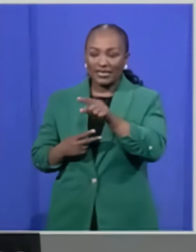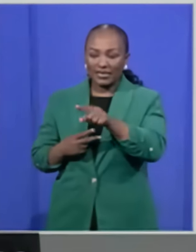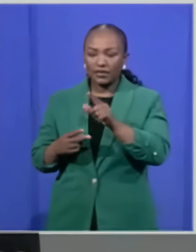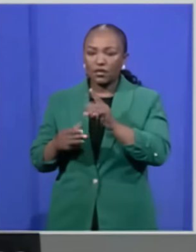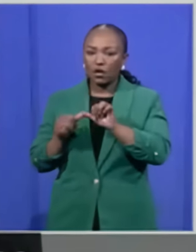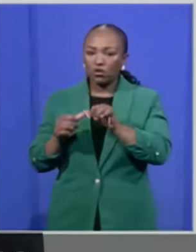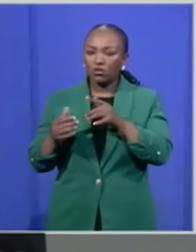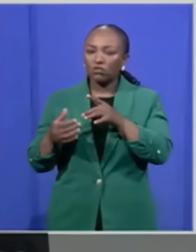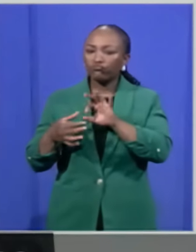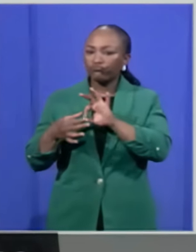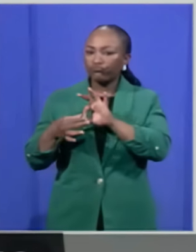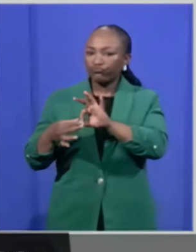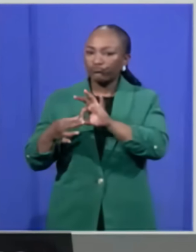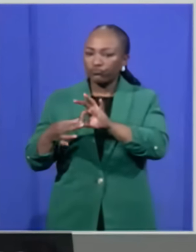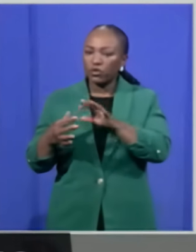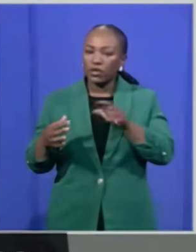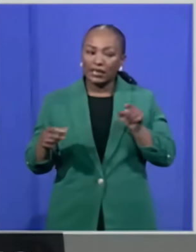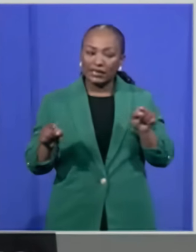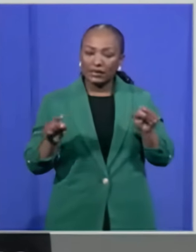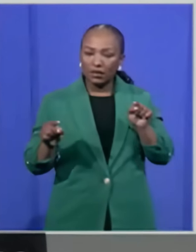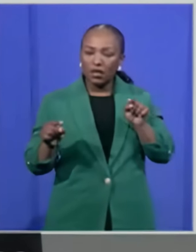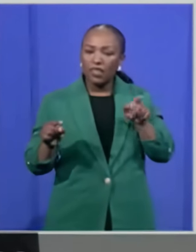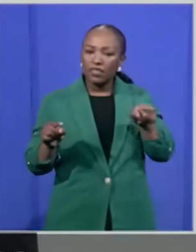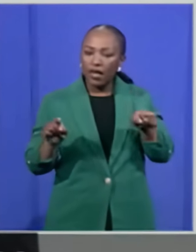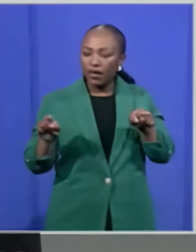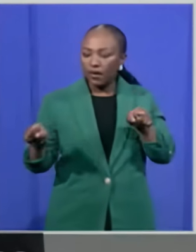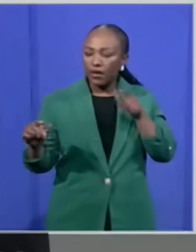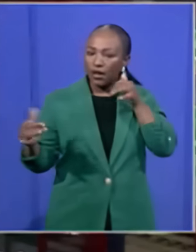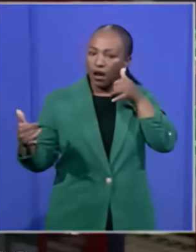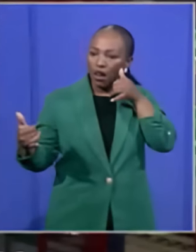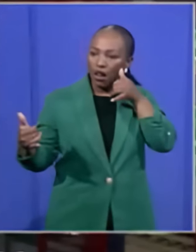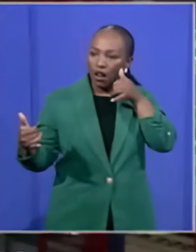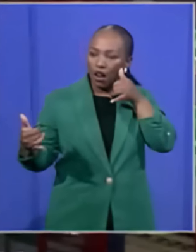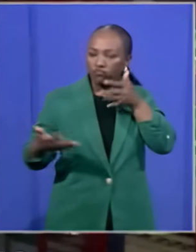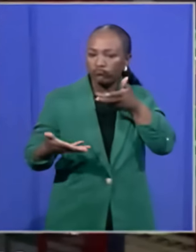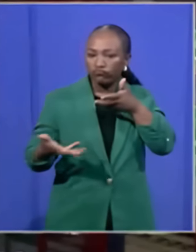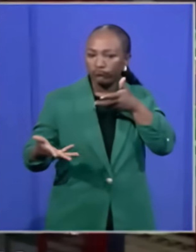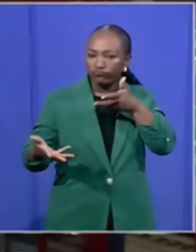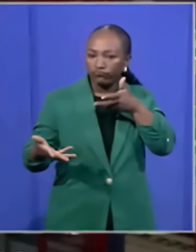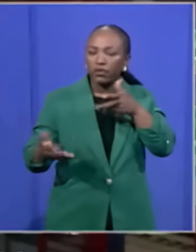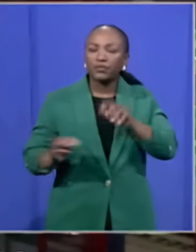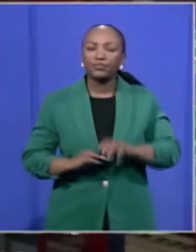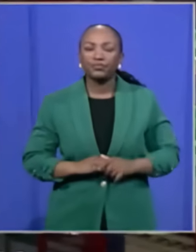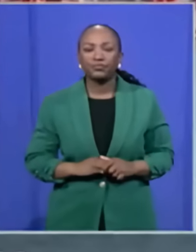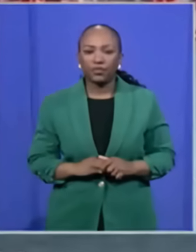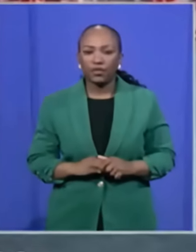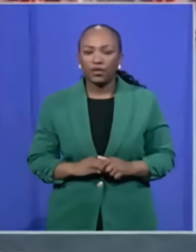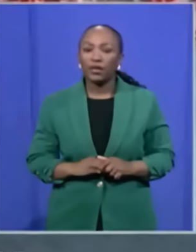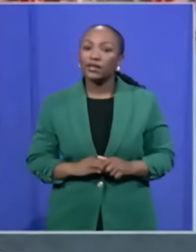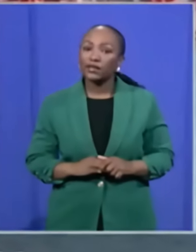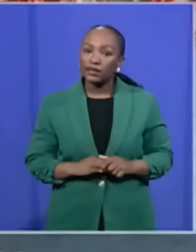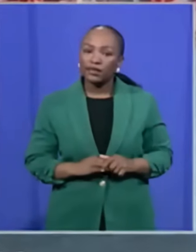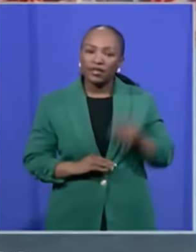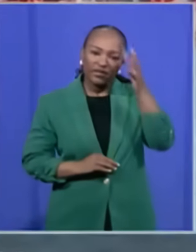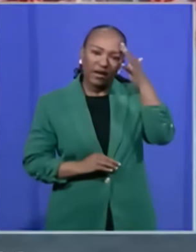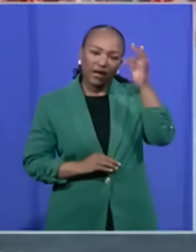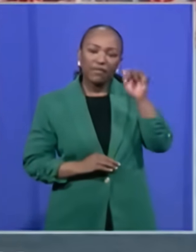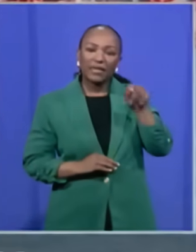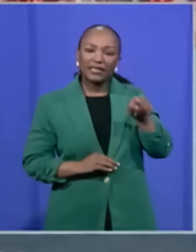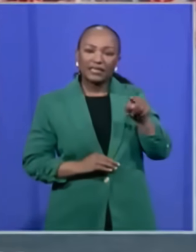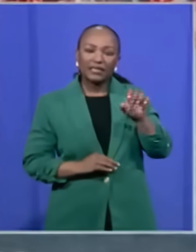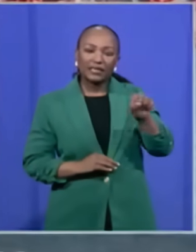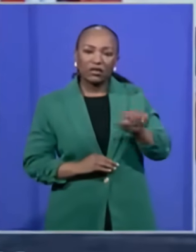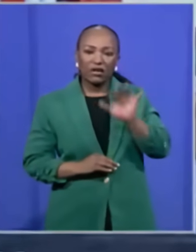recent teleconference between President Ramaphosa and President Trump. Mmuso wa Afrika Borwa o ntse o tswela pele ho